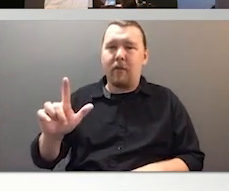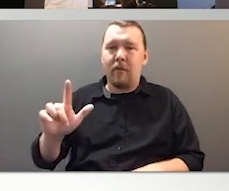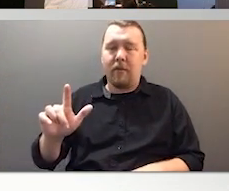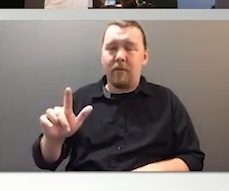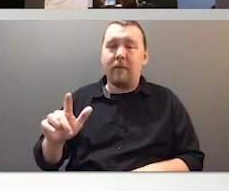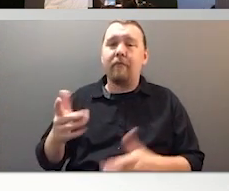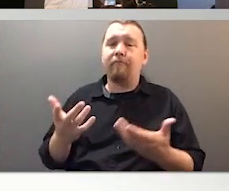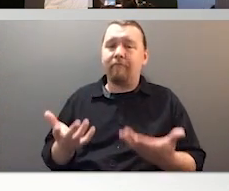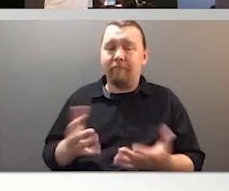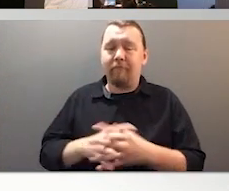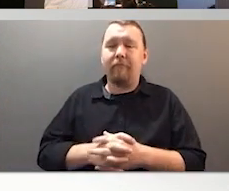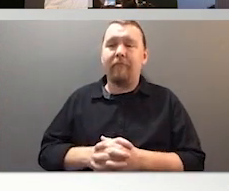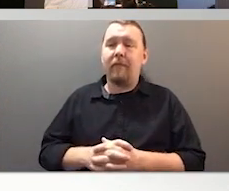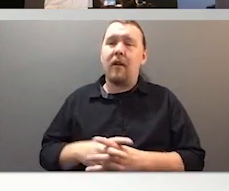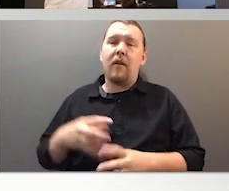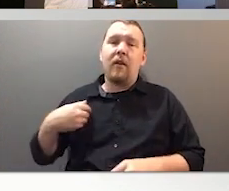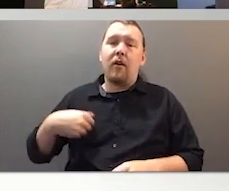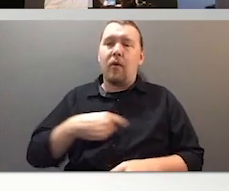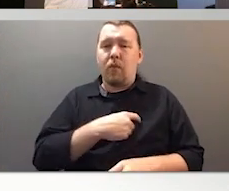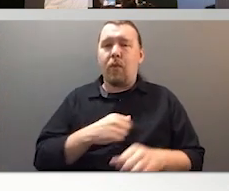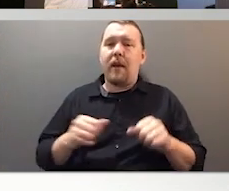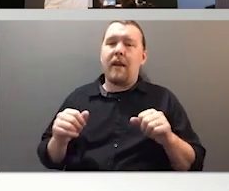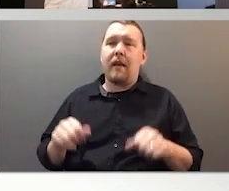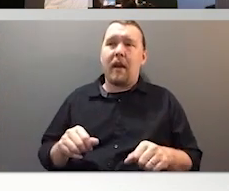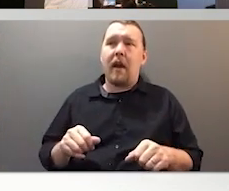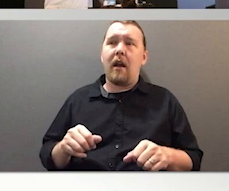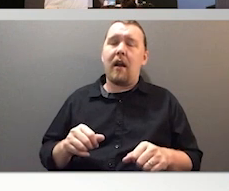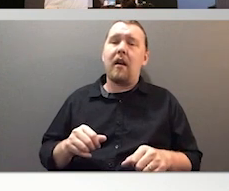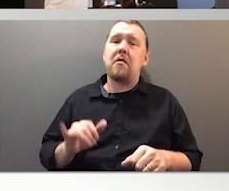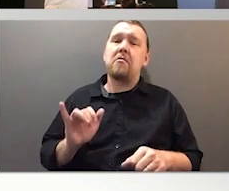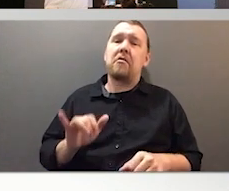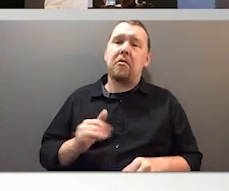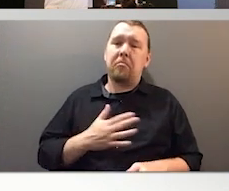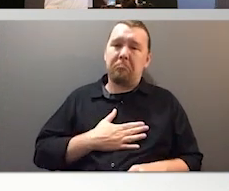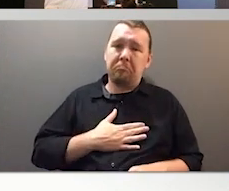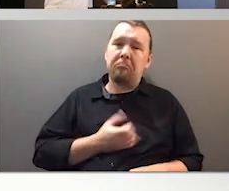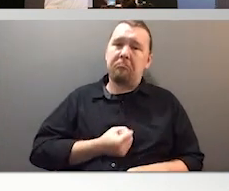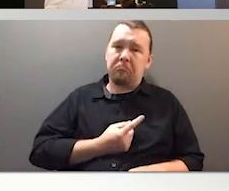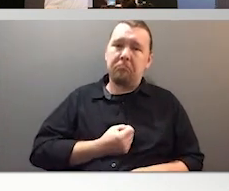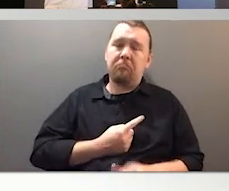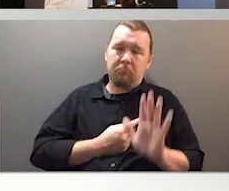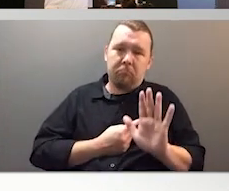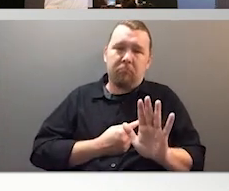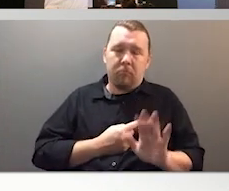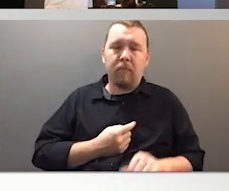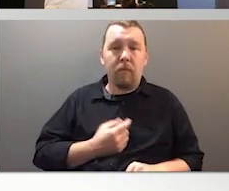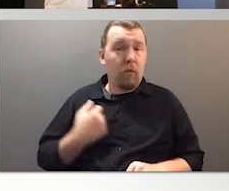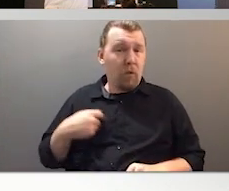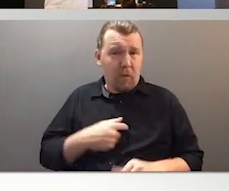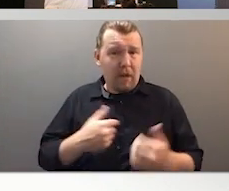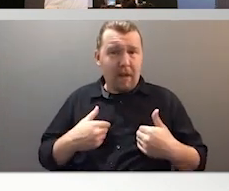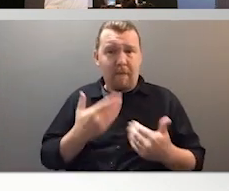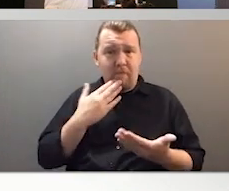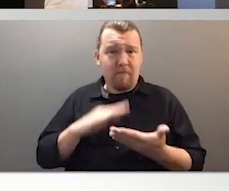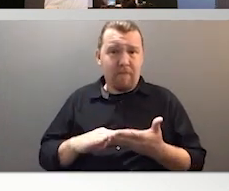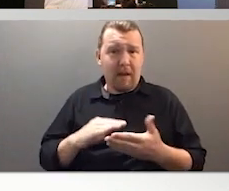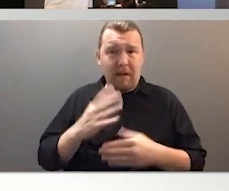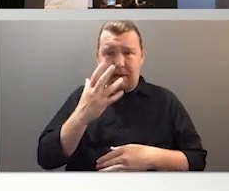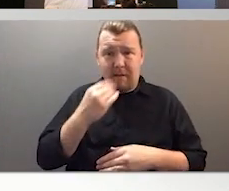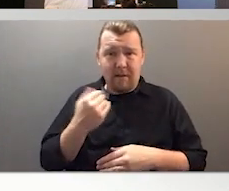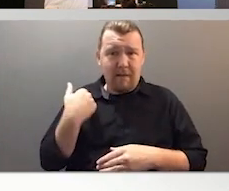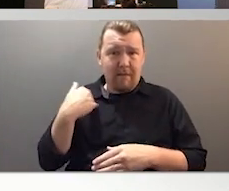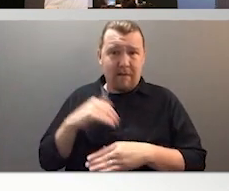then we can kind of empathize with it too, right? So we've had a bad night's sleep. We want